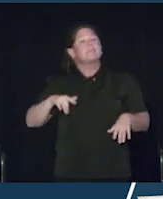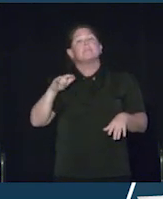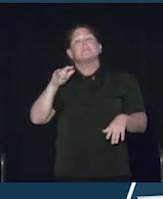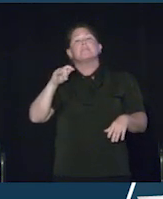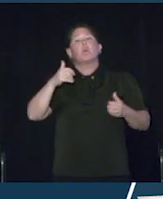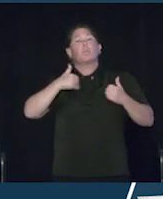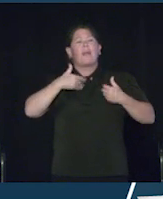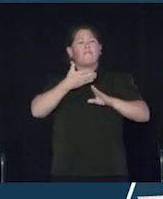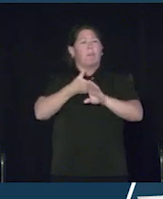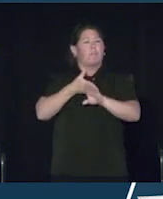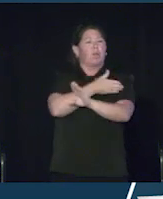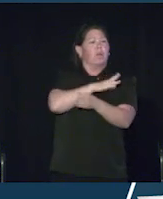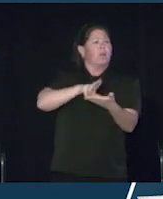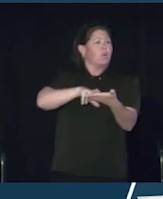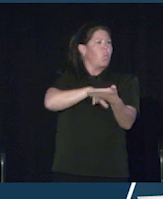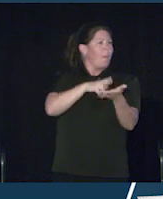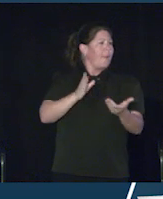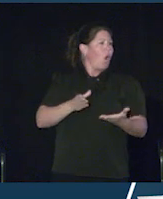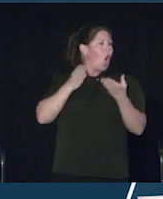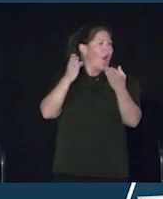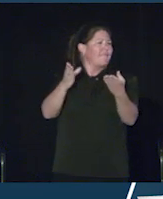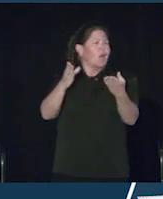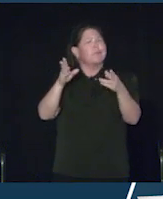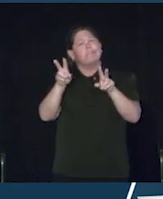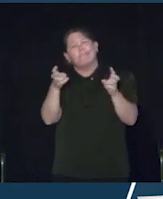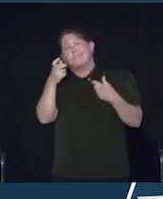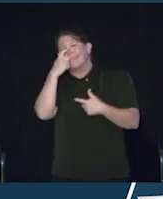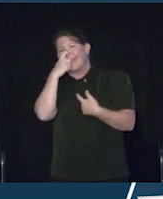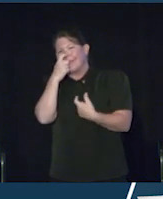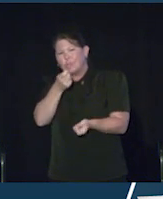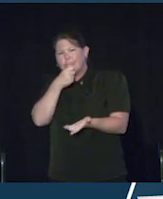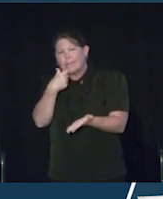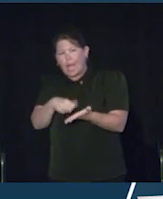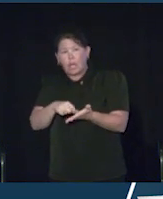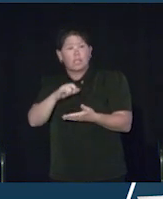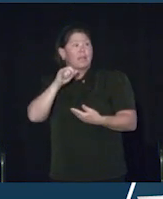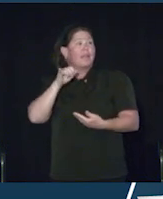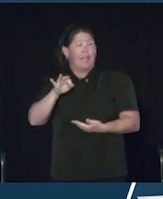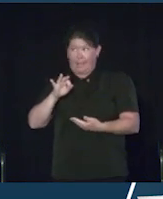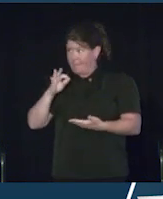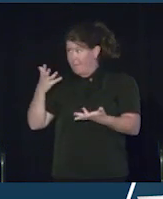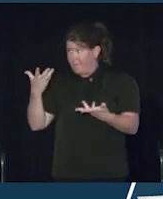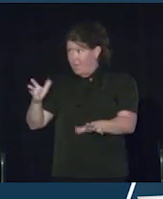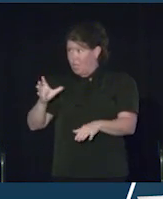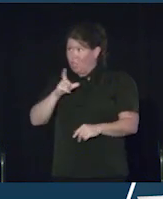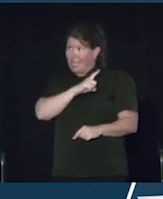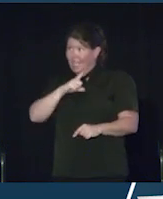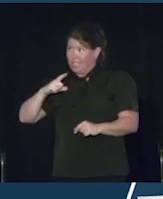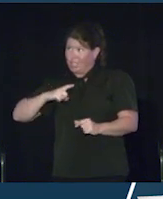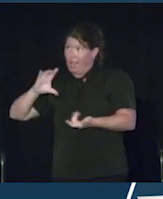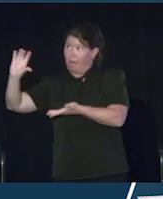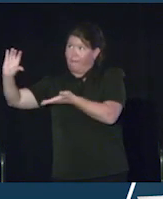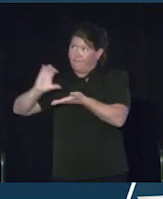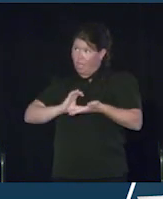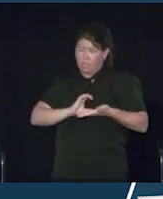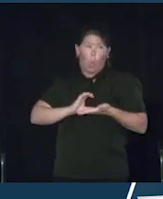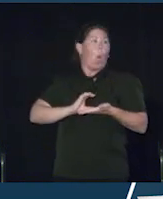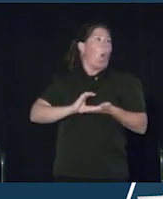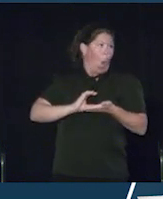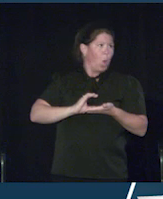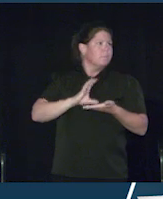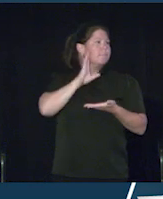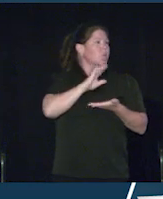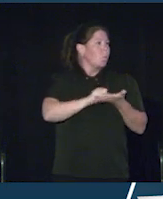and when the agency is allocated funds from the legislature, we're able to send out letters to enroll individuals onto the iBudget